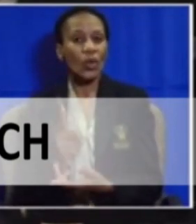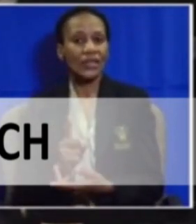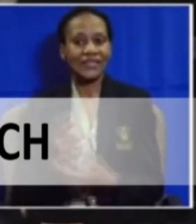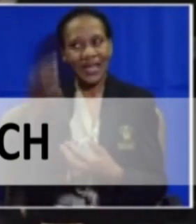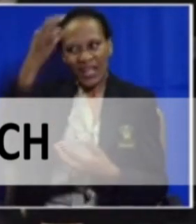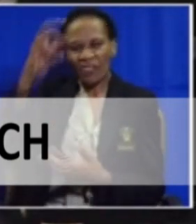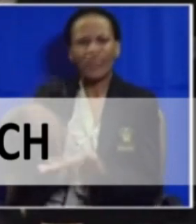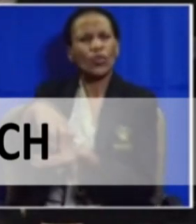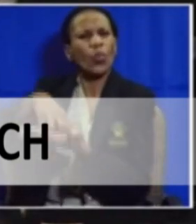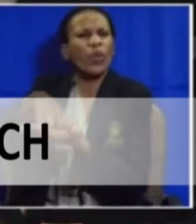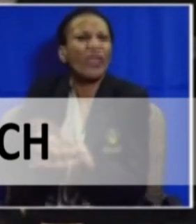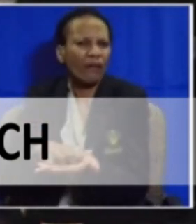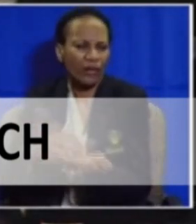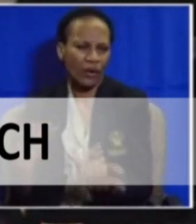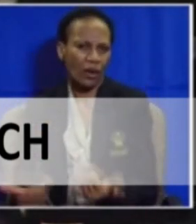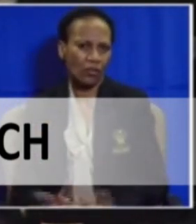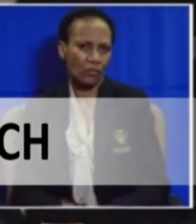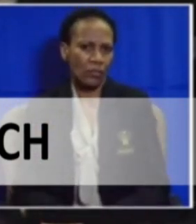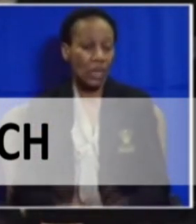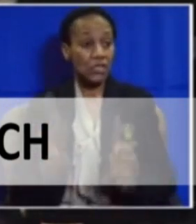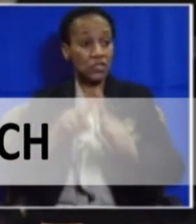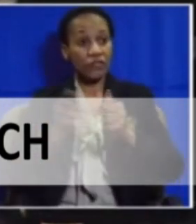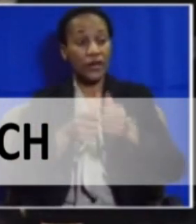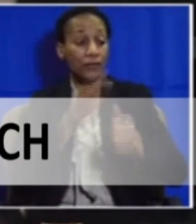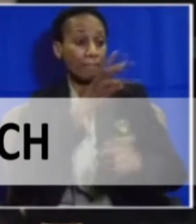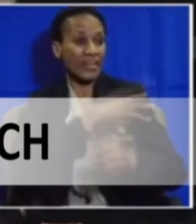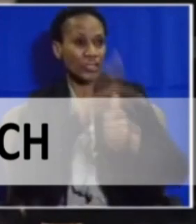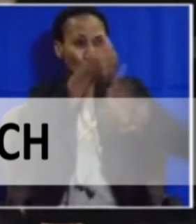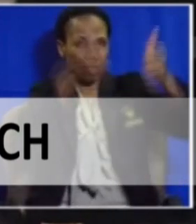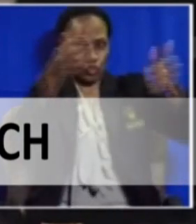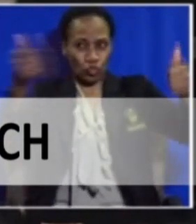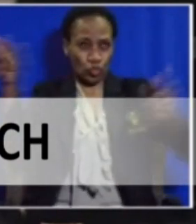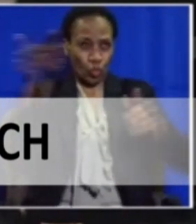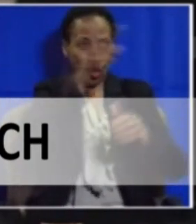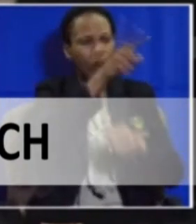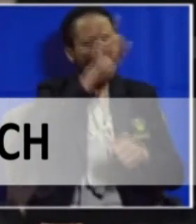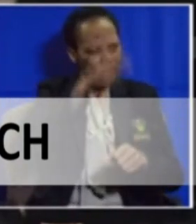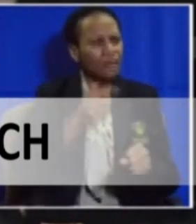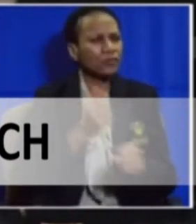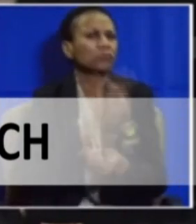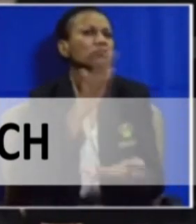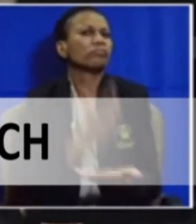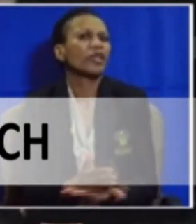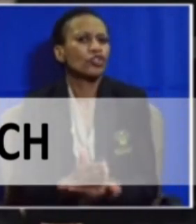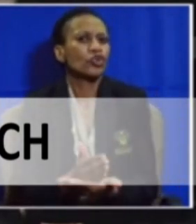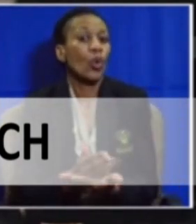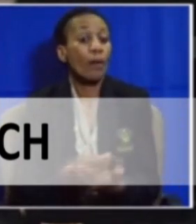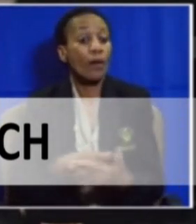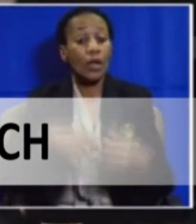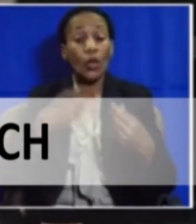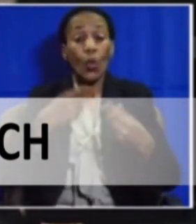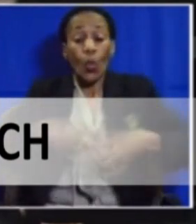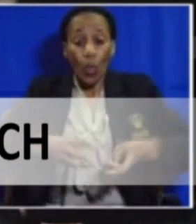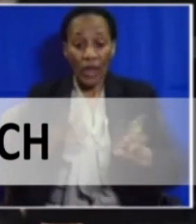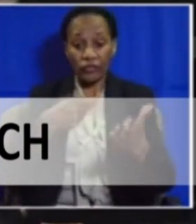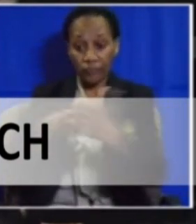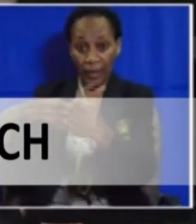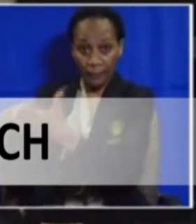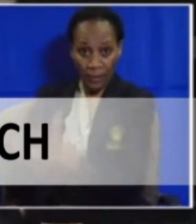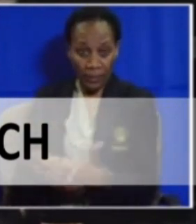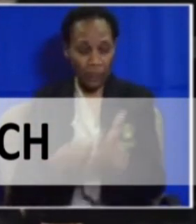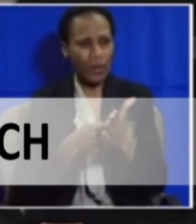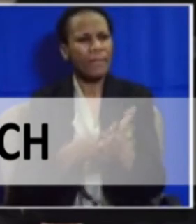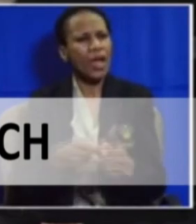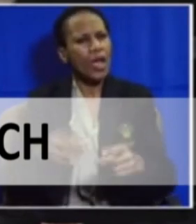state. Accounting officers need to ensure that their procurement processes have integrity, provide value for